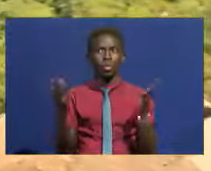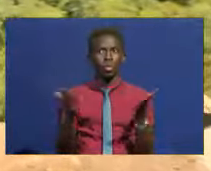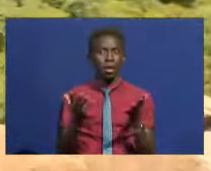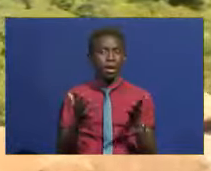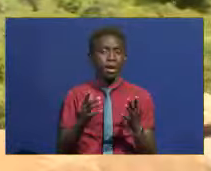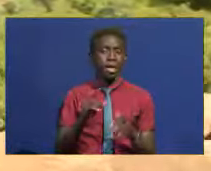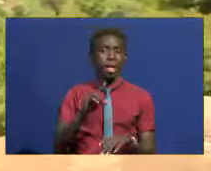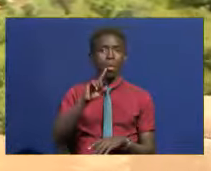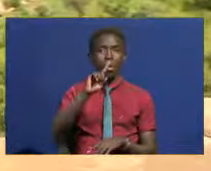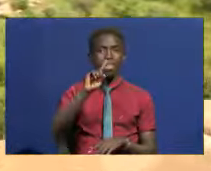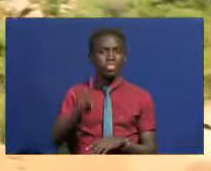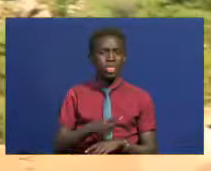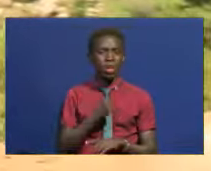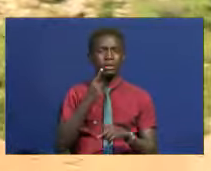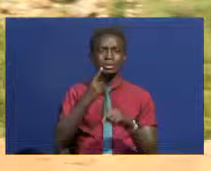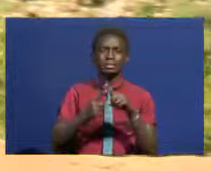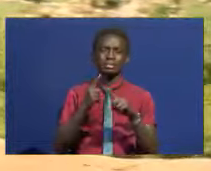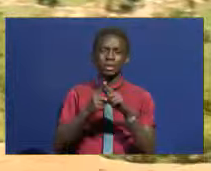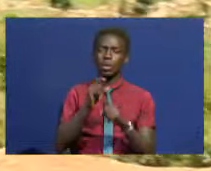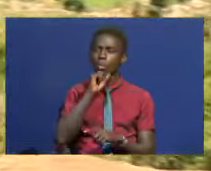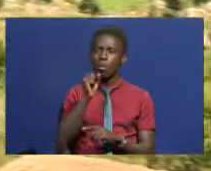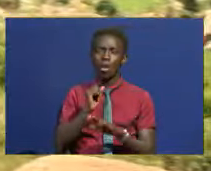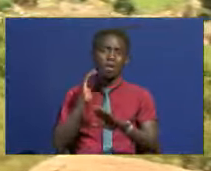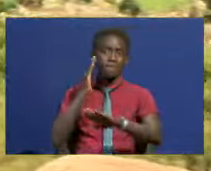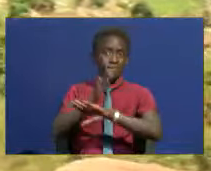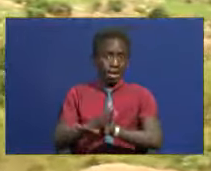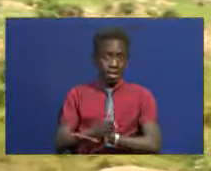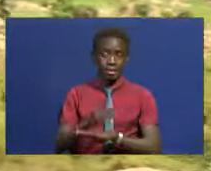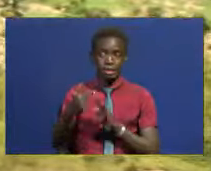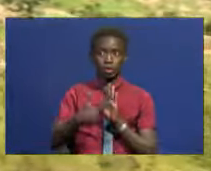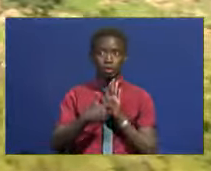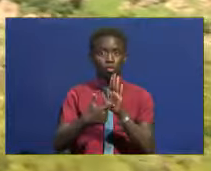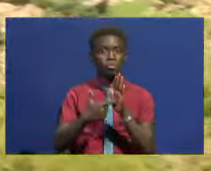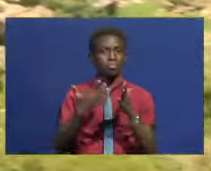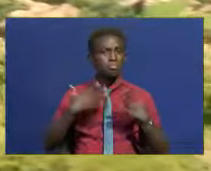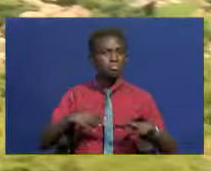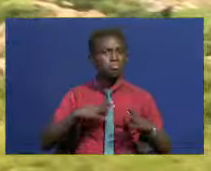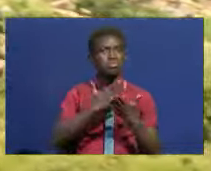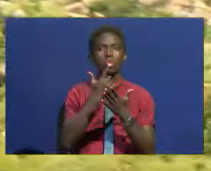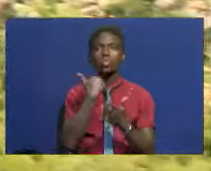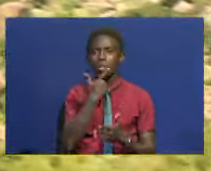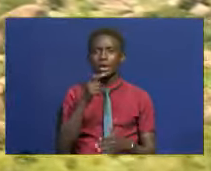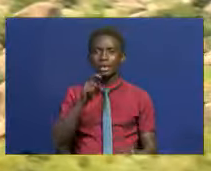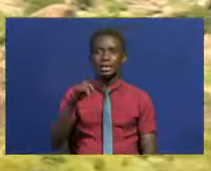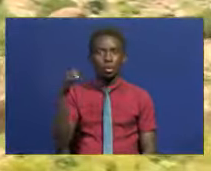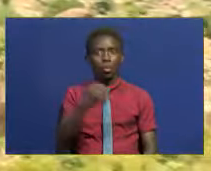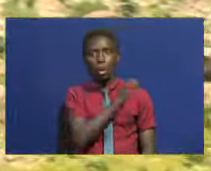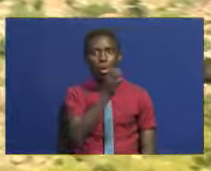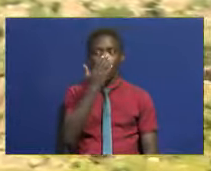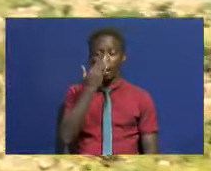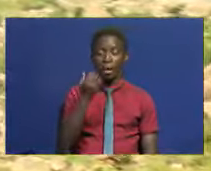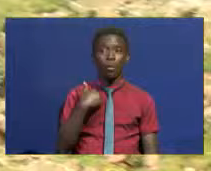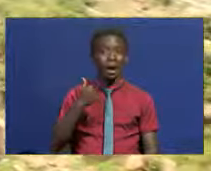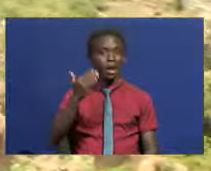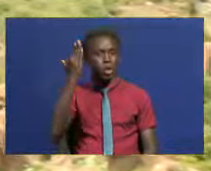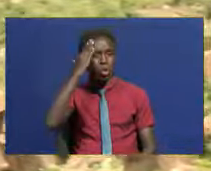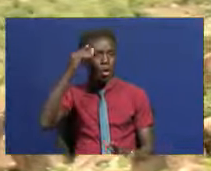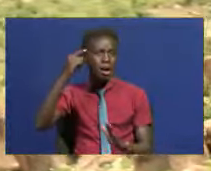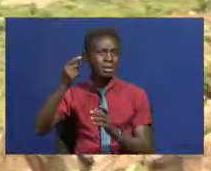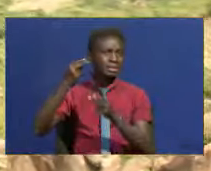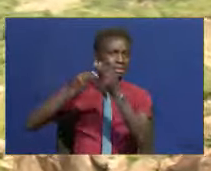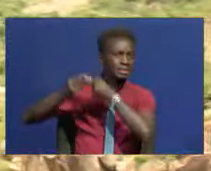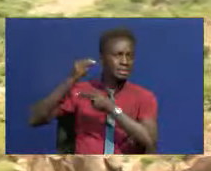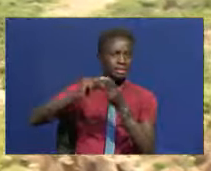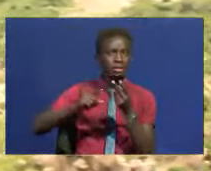thousands of years old, making it a must-visit destination for anyone seeking adventure, history, and a deeper understanding of